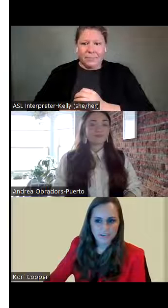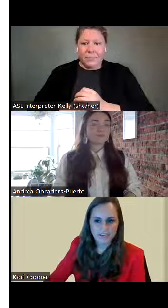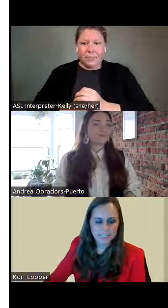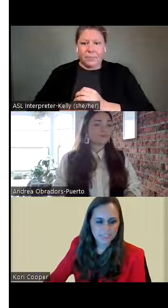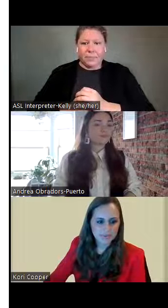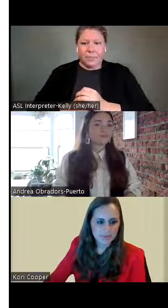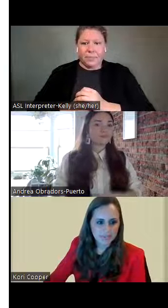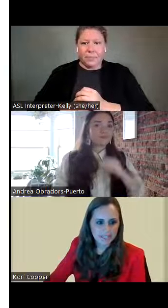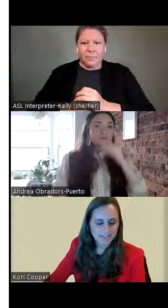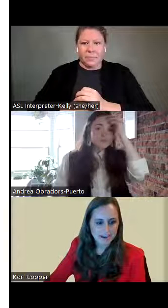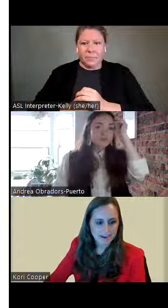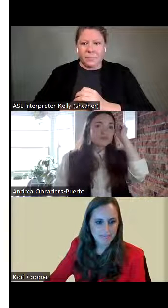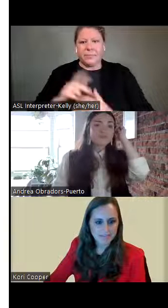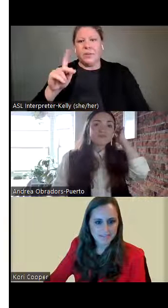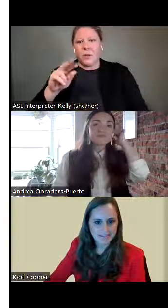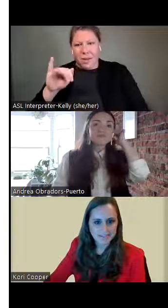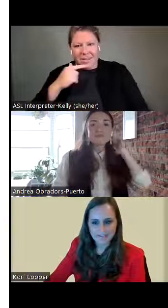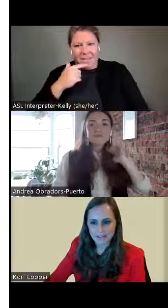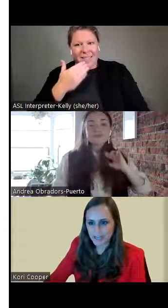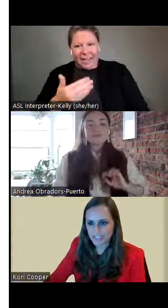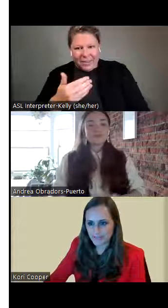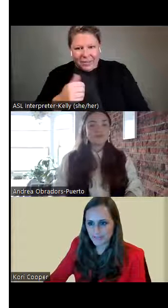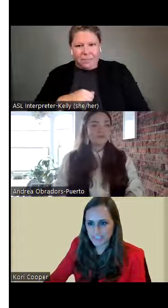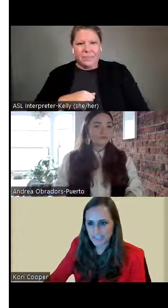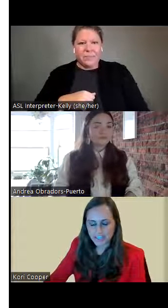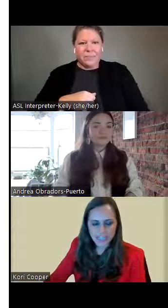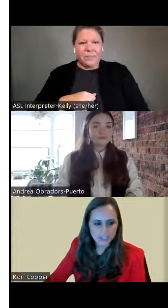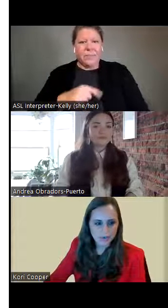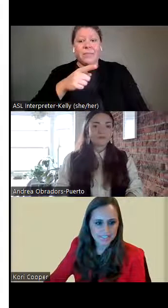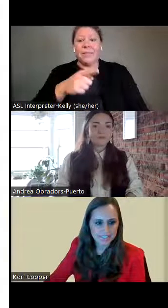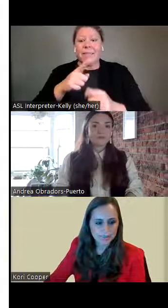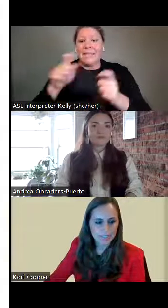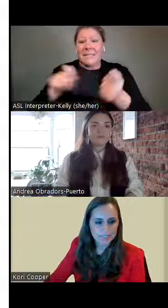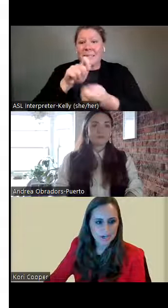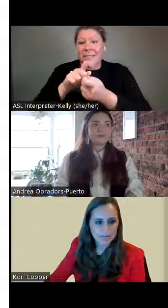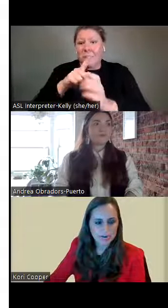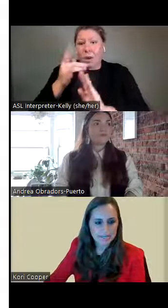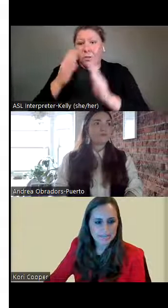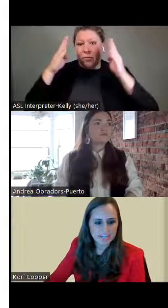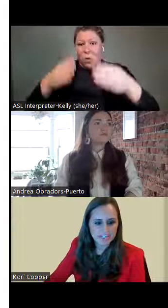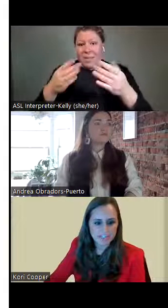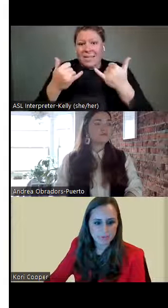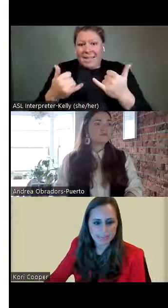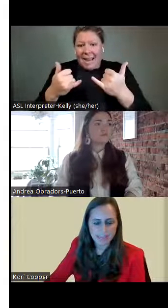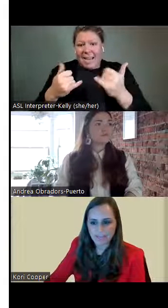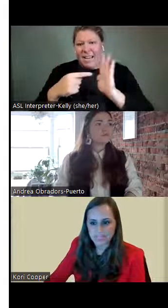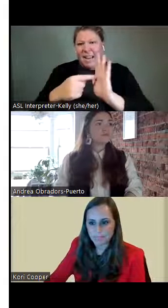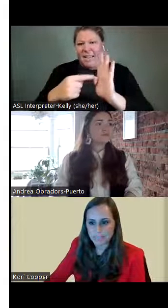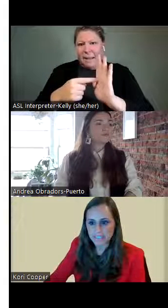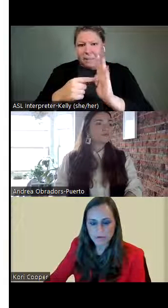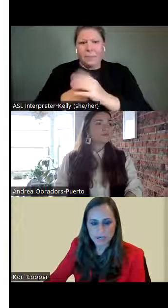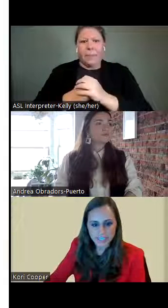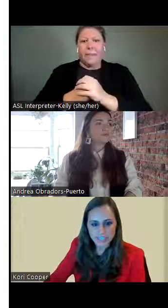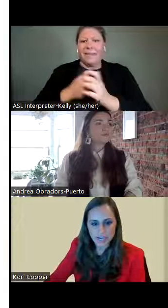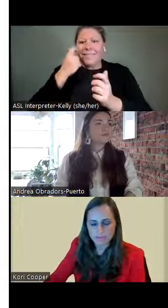Thank you, Andrea. So with that, we'll get kicked off with this specific project that we're focusing on today and showcasing. So recently, our improvement and innovation team was tapped to help